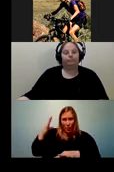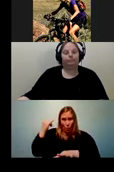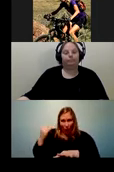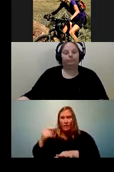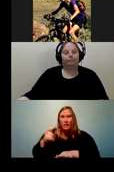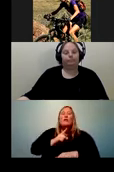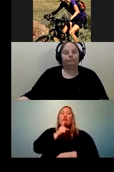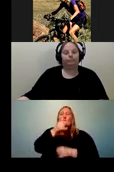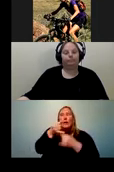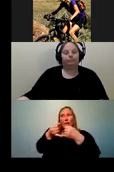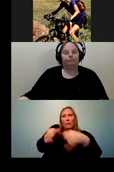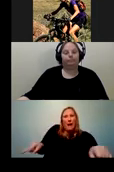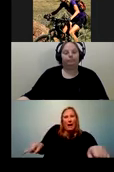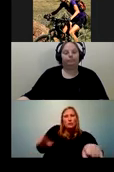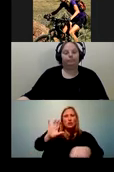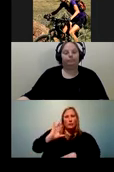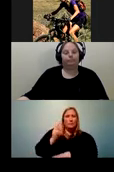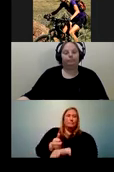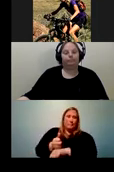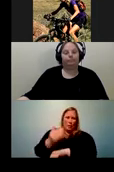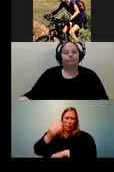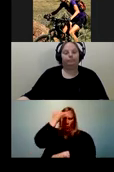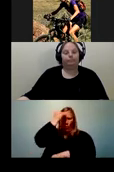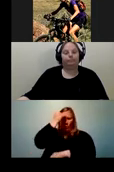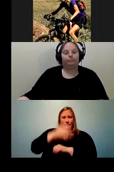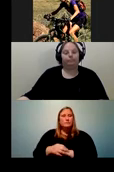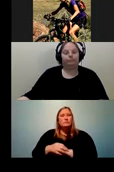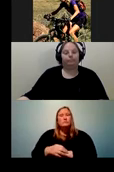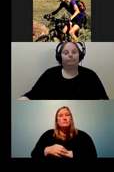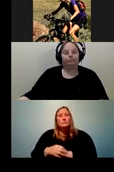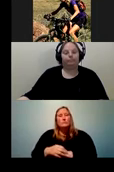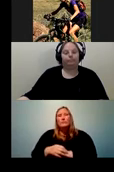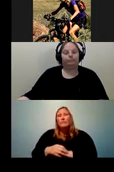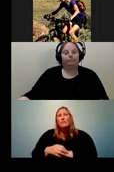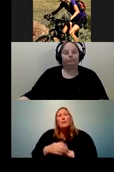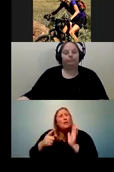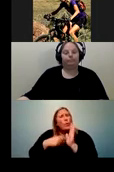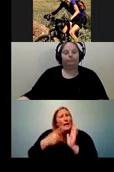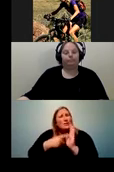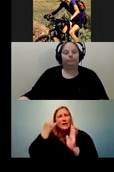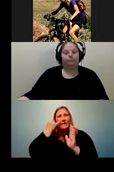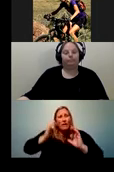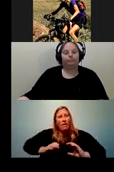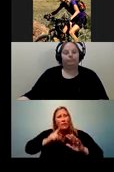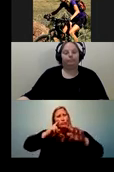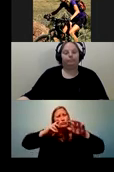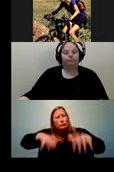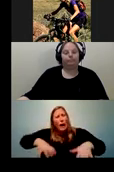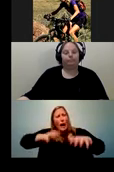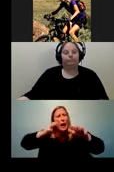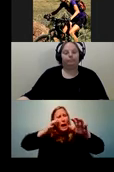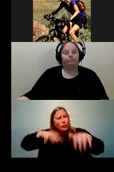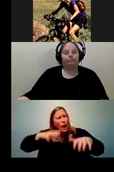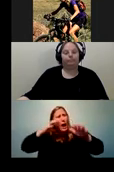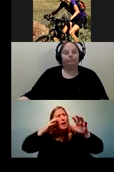should be known. Now, that doesn't mean that if a client isn't crying, that occasionally, you might touch their